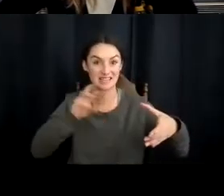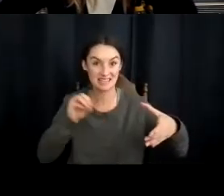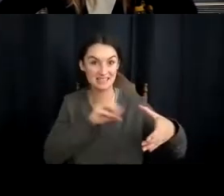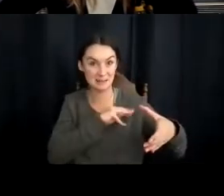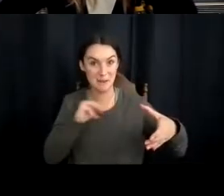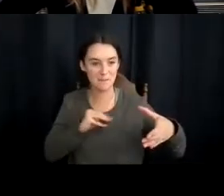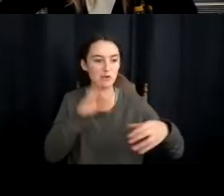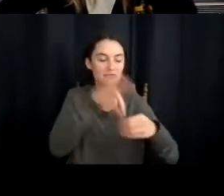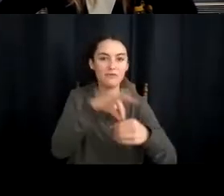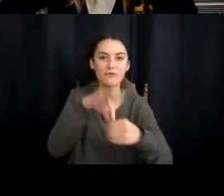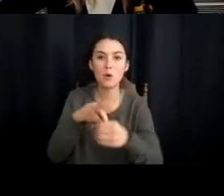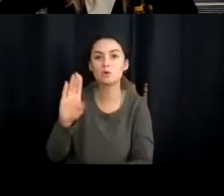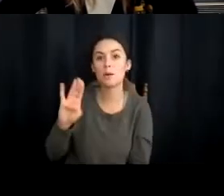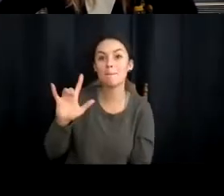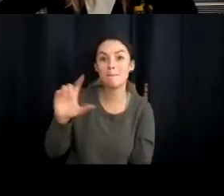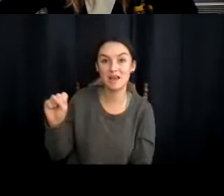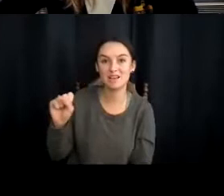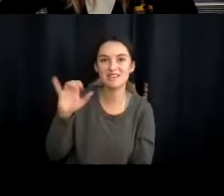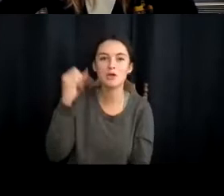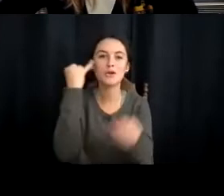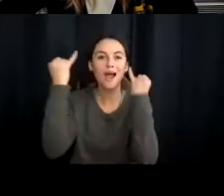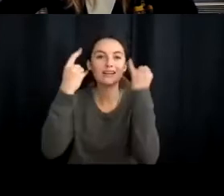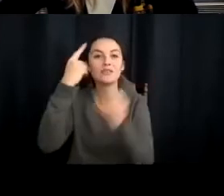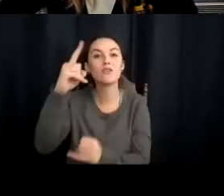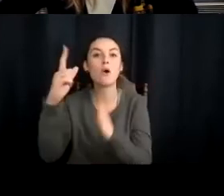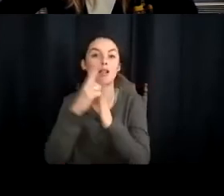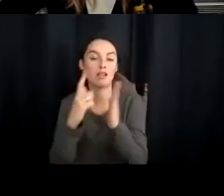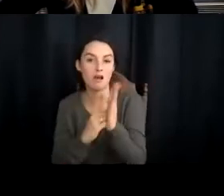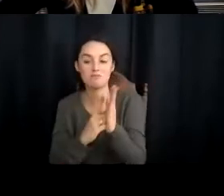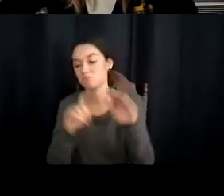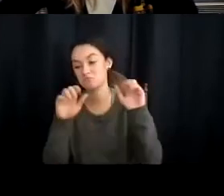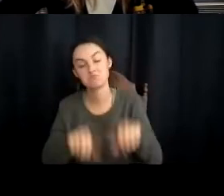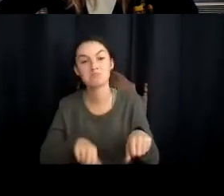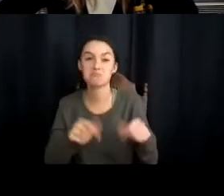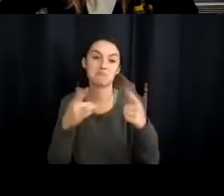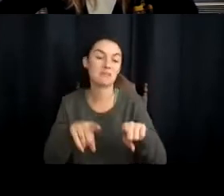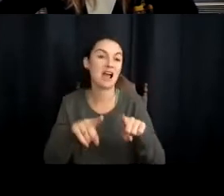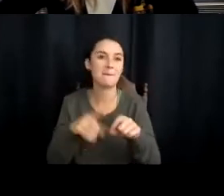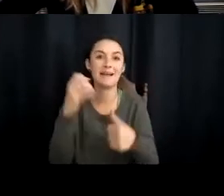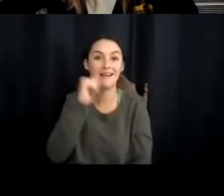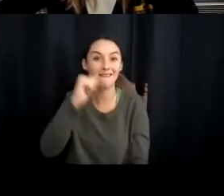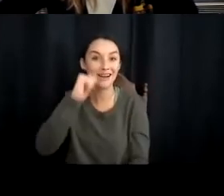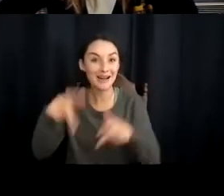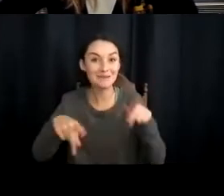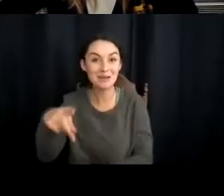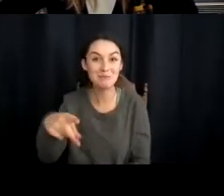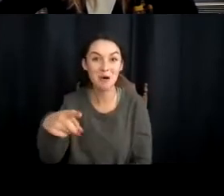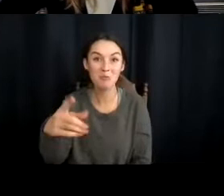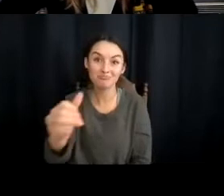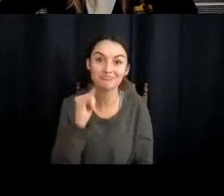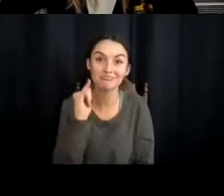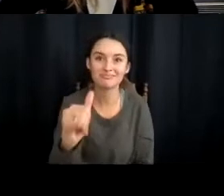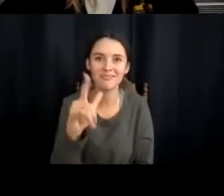just ideas for laws. And those ideas can come from everyday citizens just like you and me, and they impact our